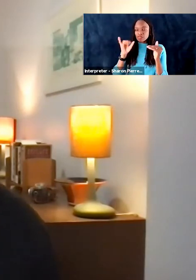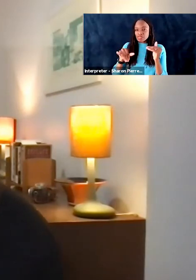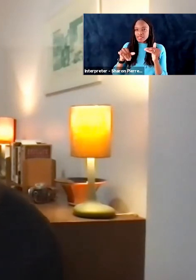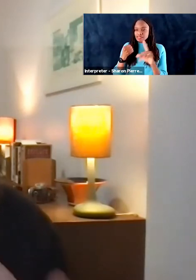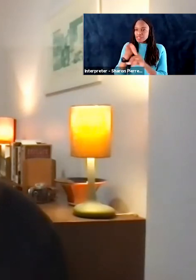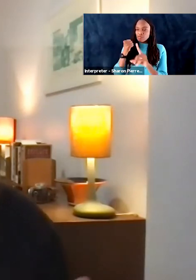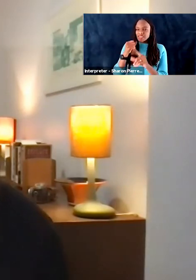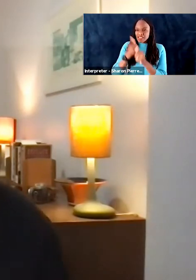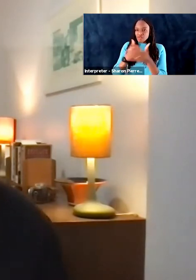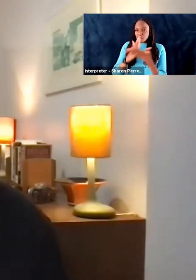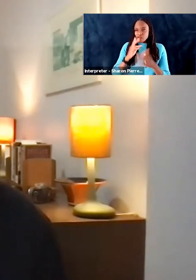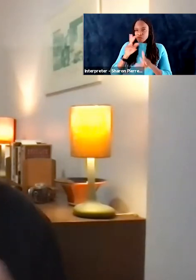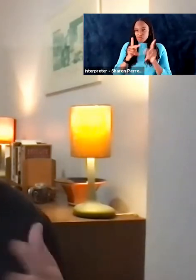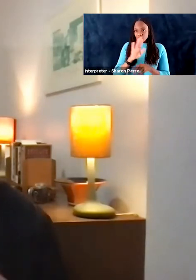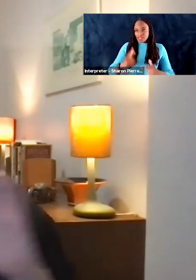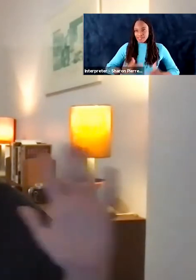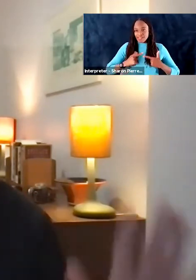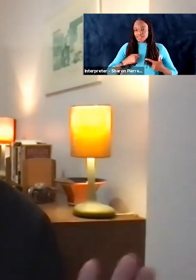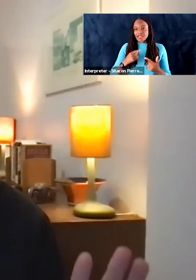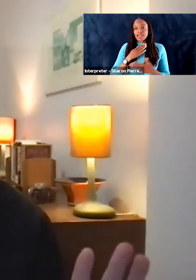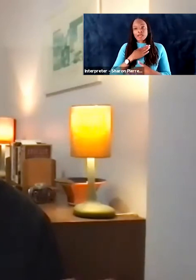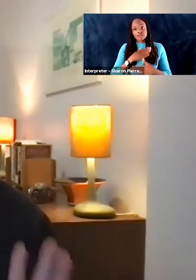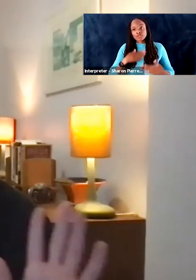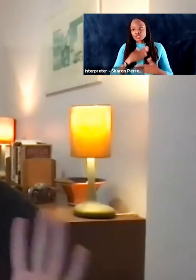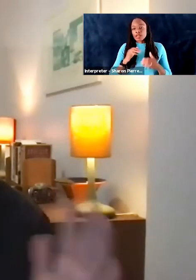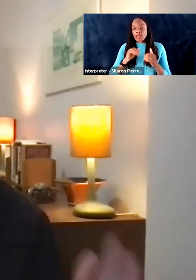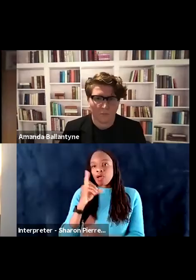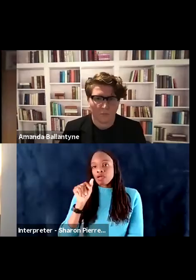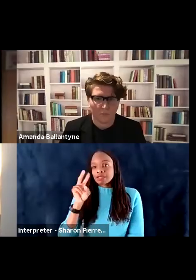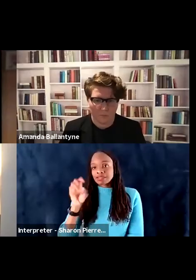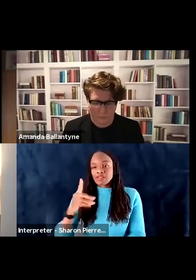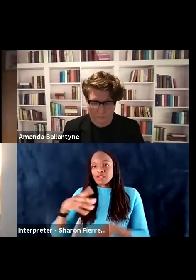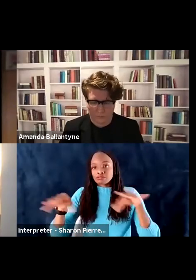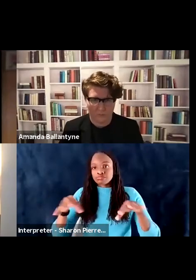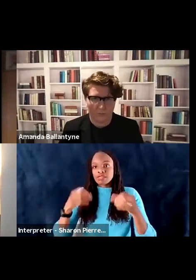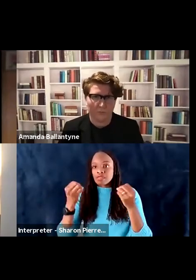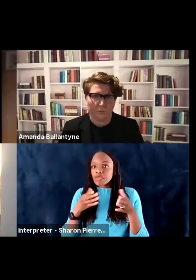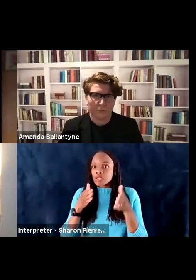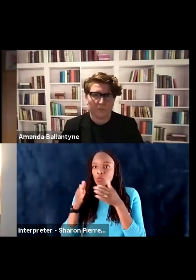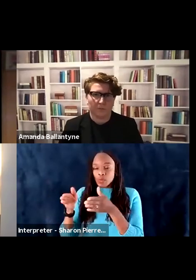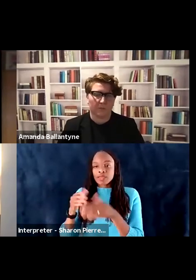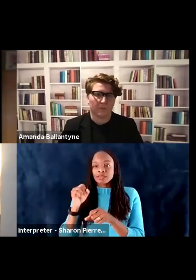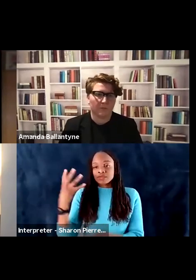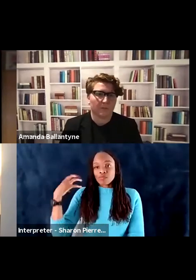lives. I really appreciated the way that David laid out the multiple ways in which employees at the